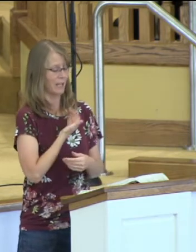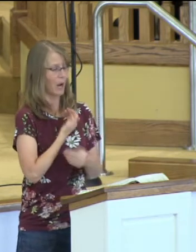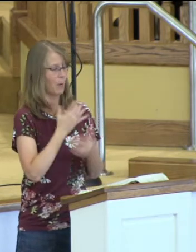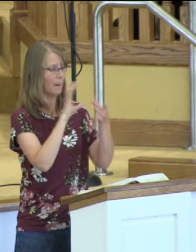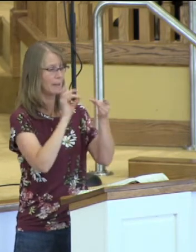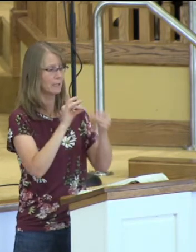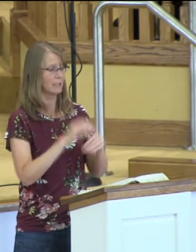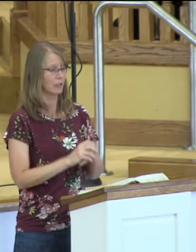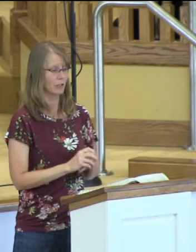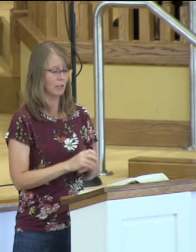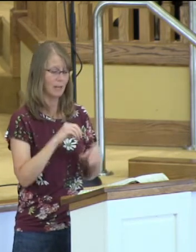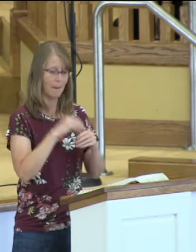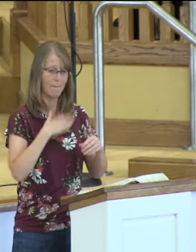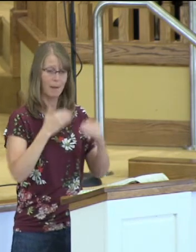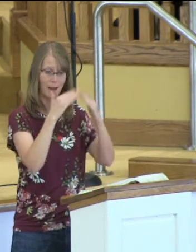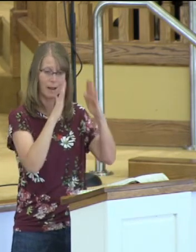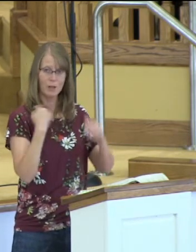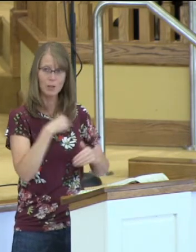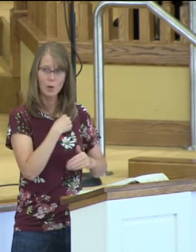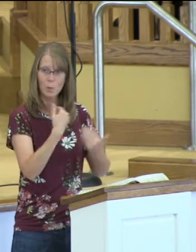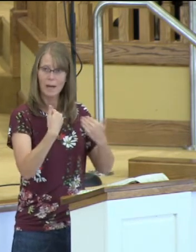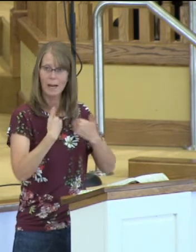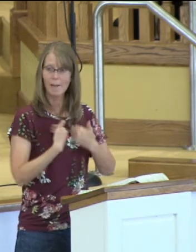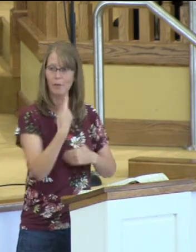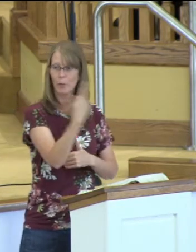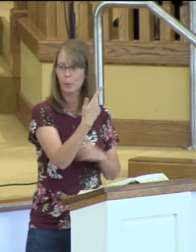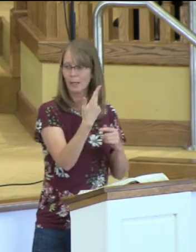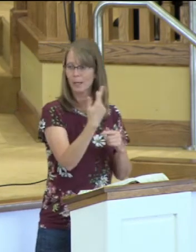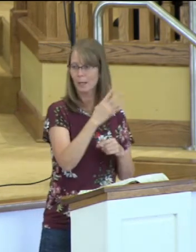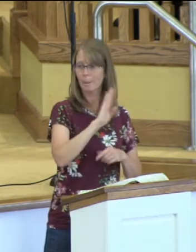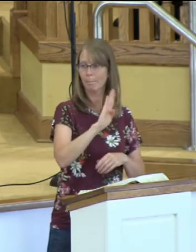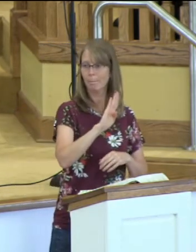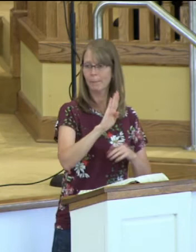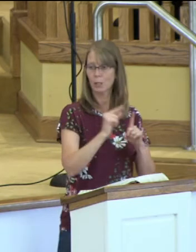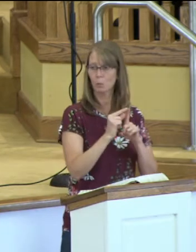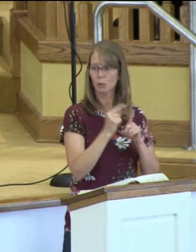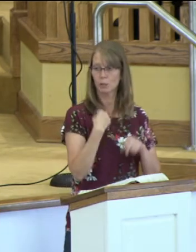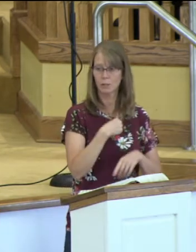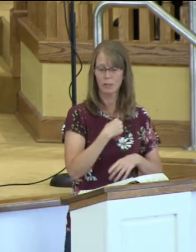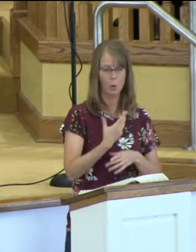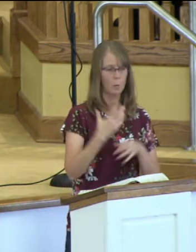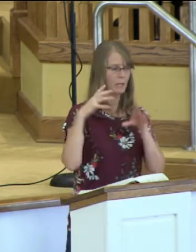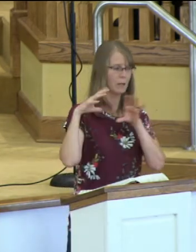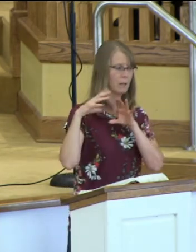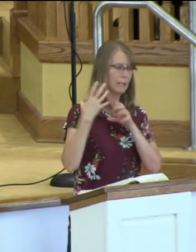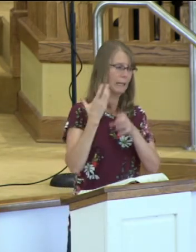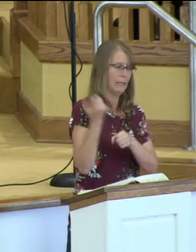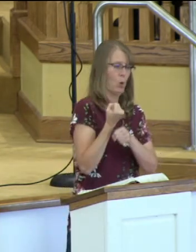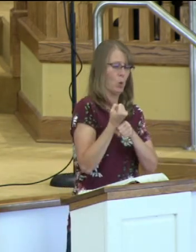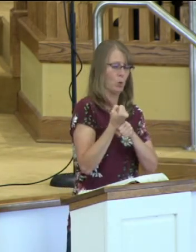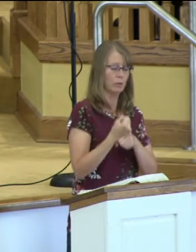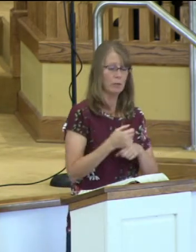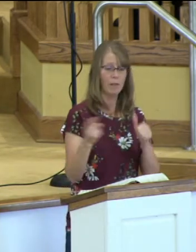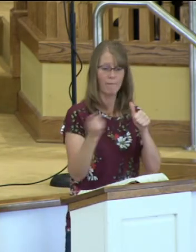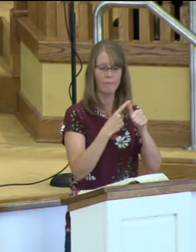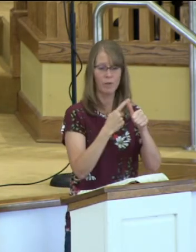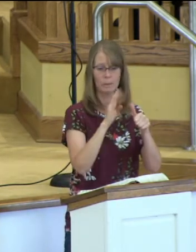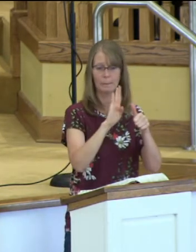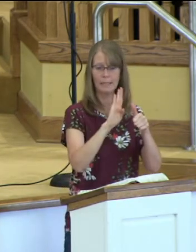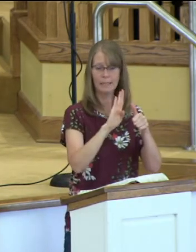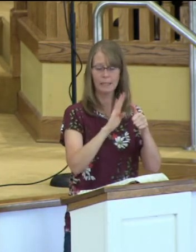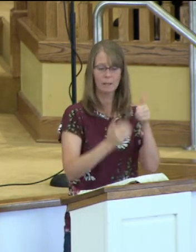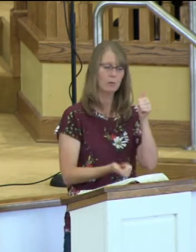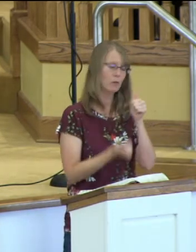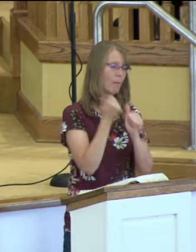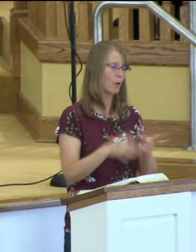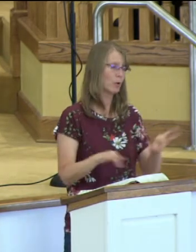message. In my house, we have three B words that we hold to. First B word is the most important. The rest of it